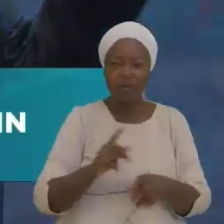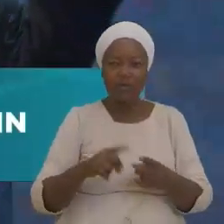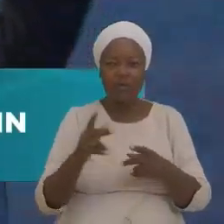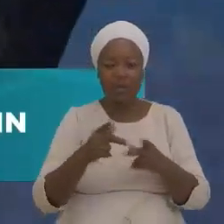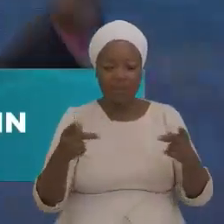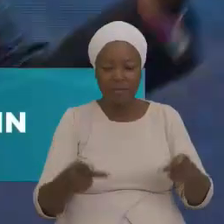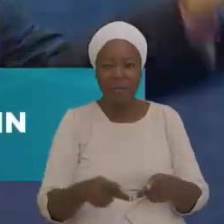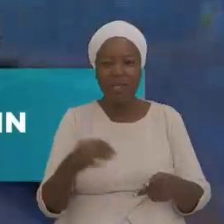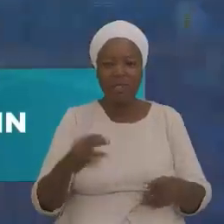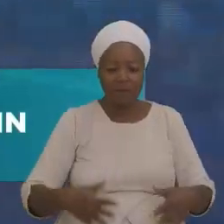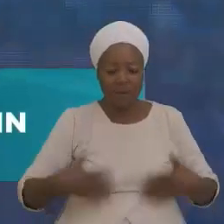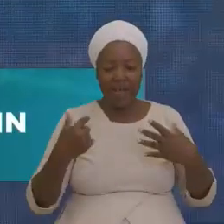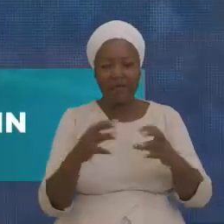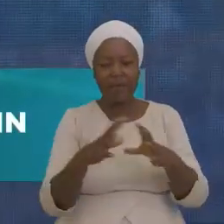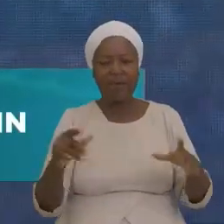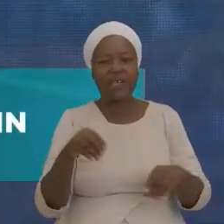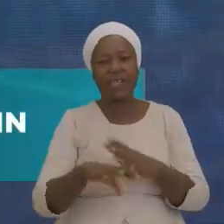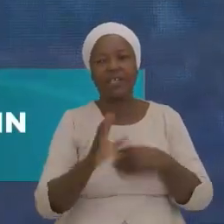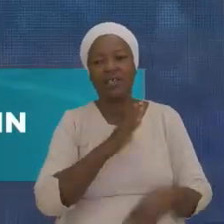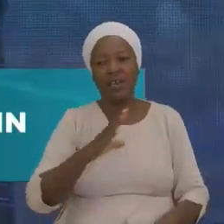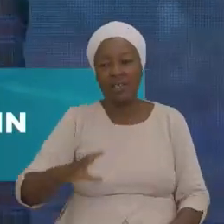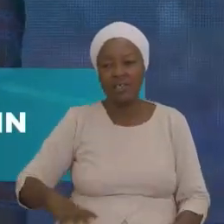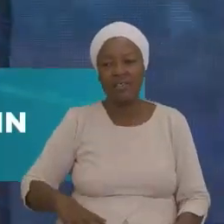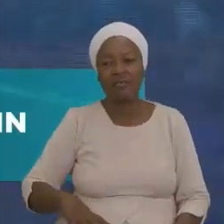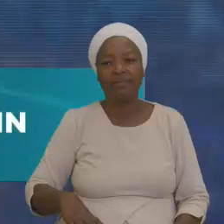life abundant in Christ.